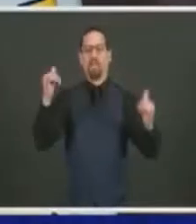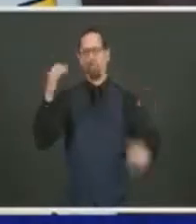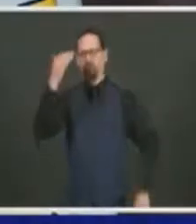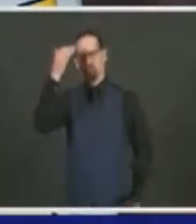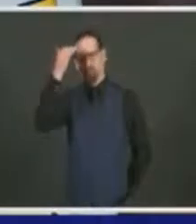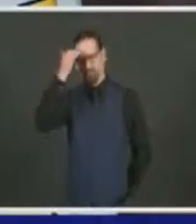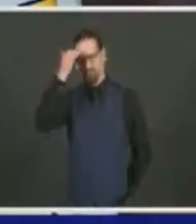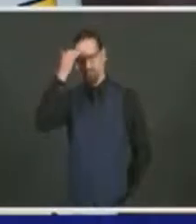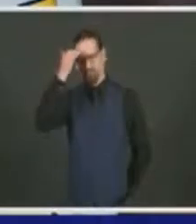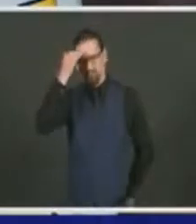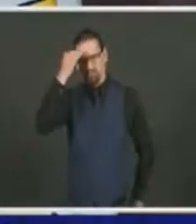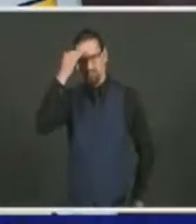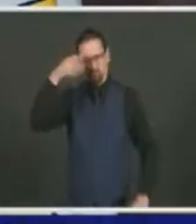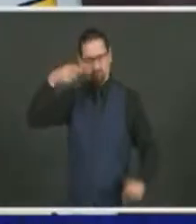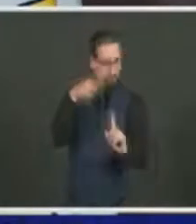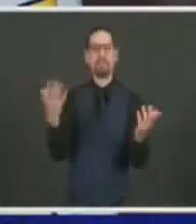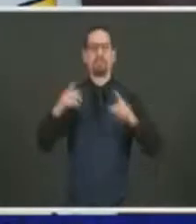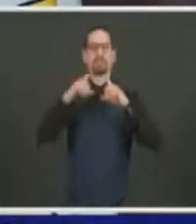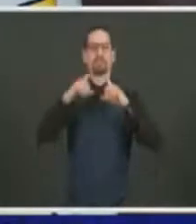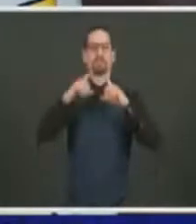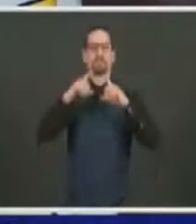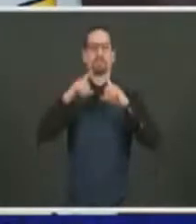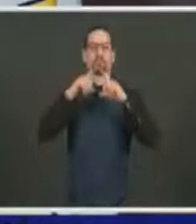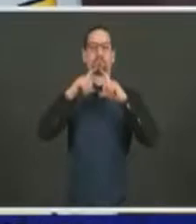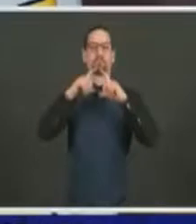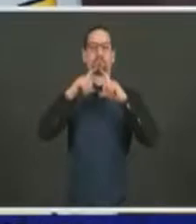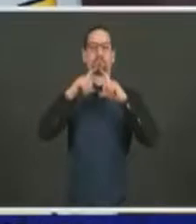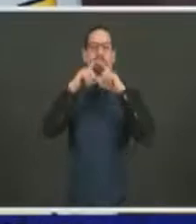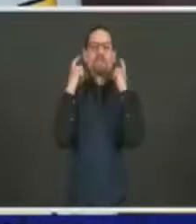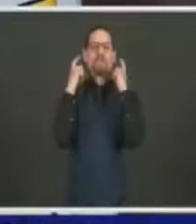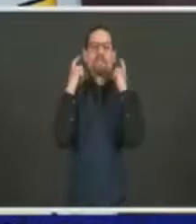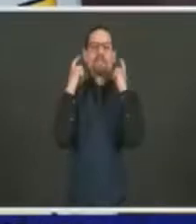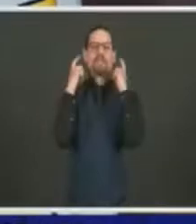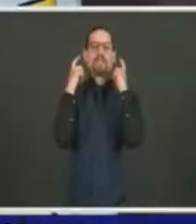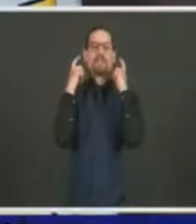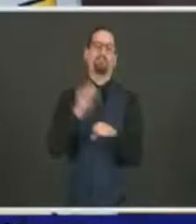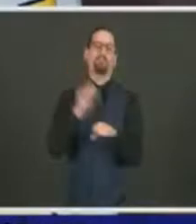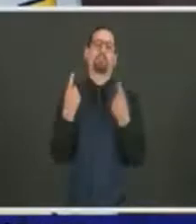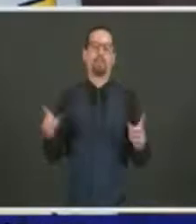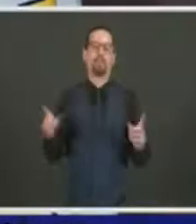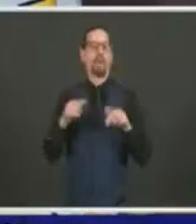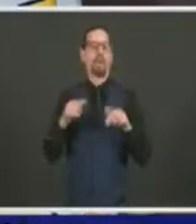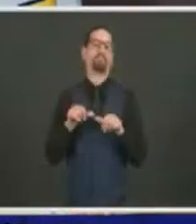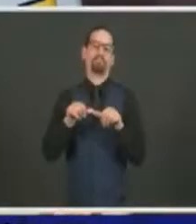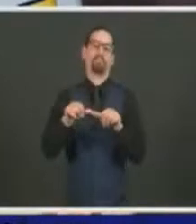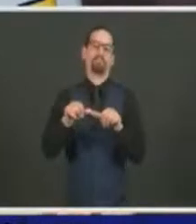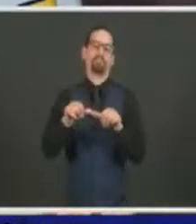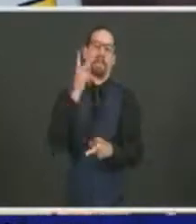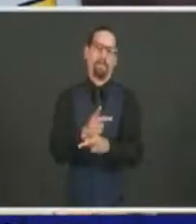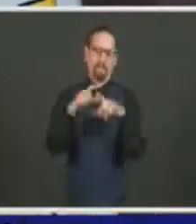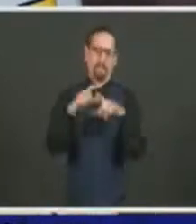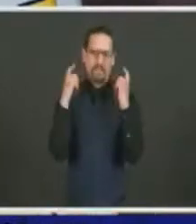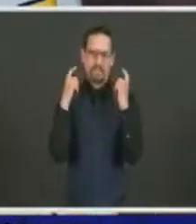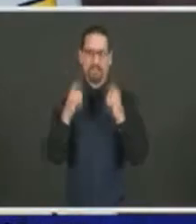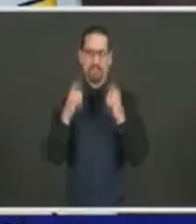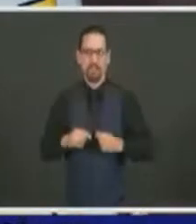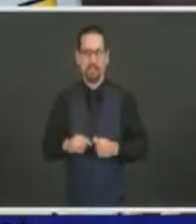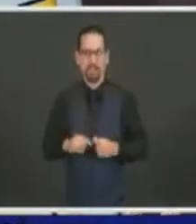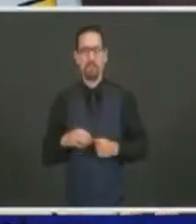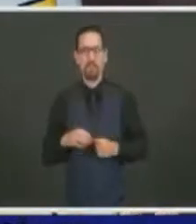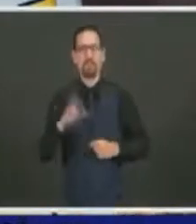confidently that we saw no surge or increase on account of the large outdoor